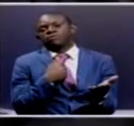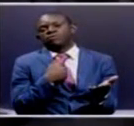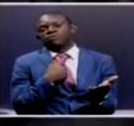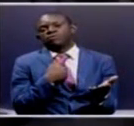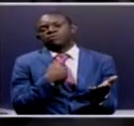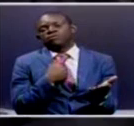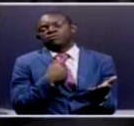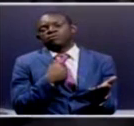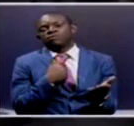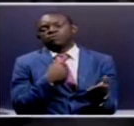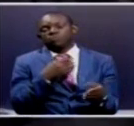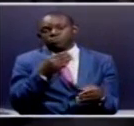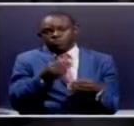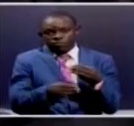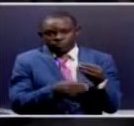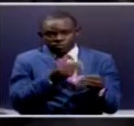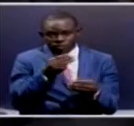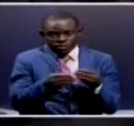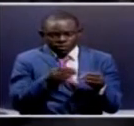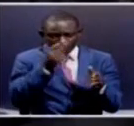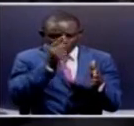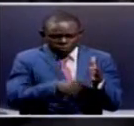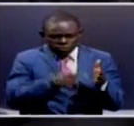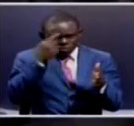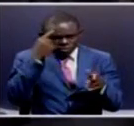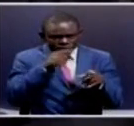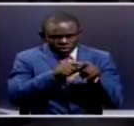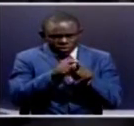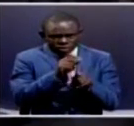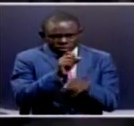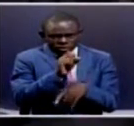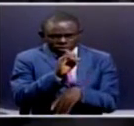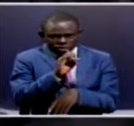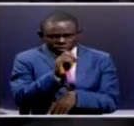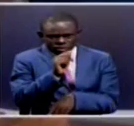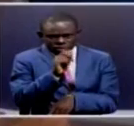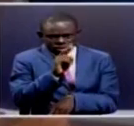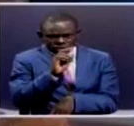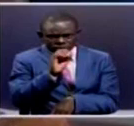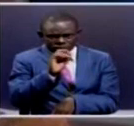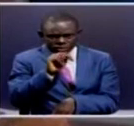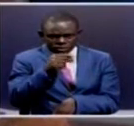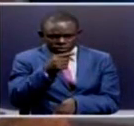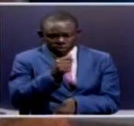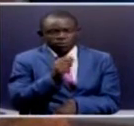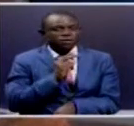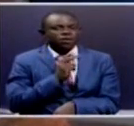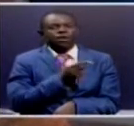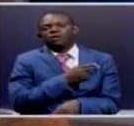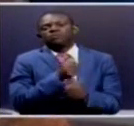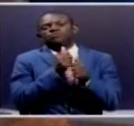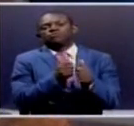bound to that the Siavonga resolutions. The title of the bill itself seems to be